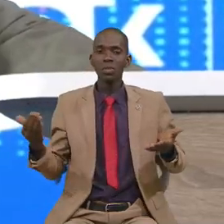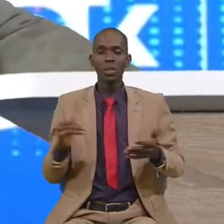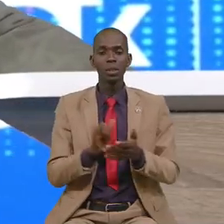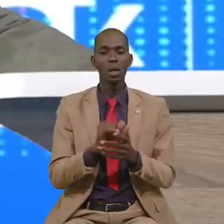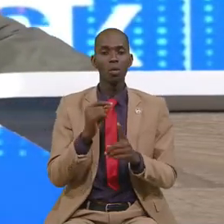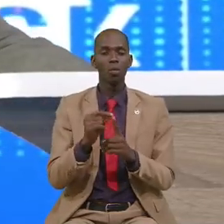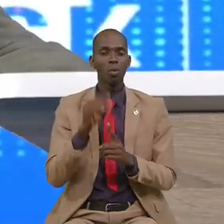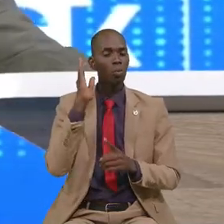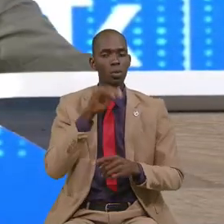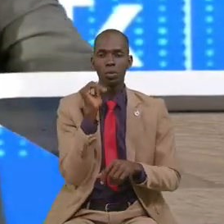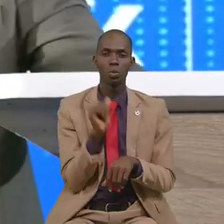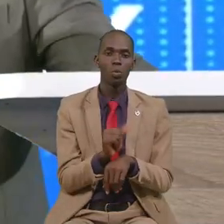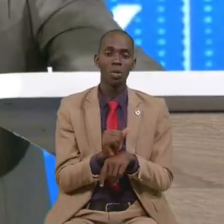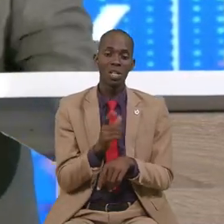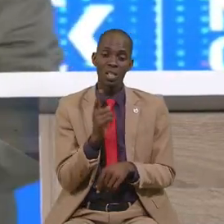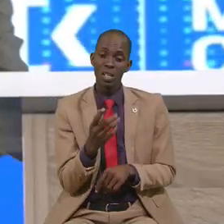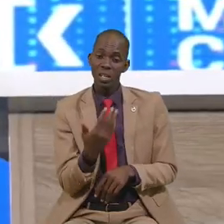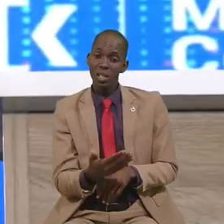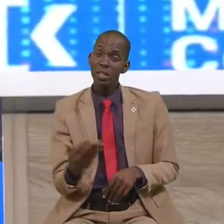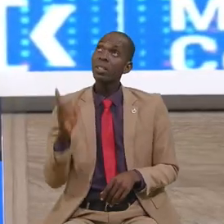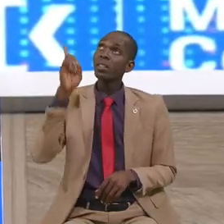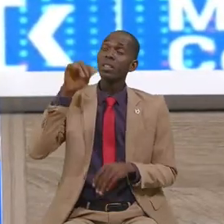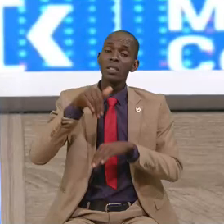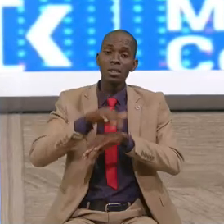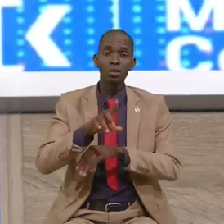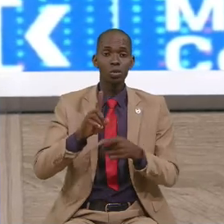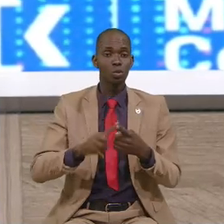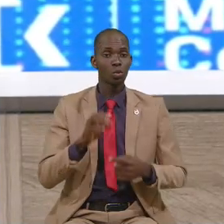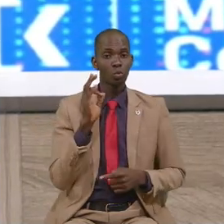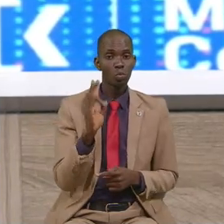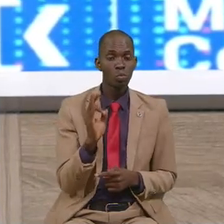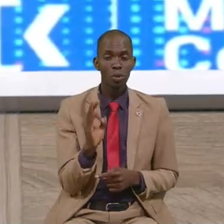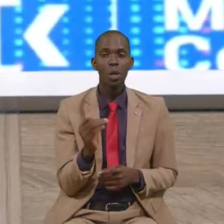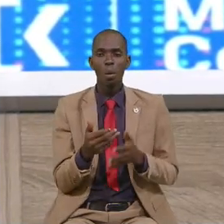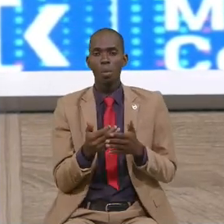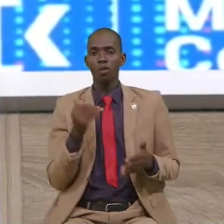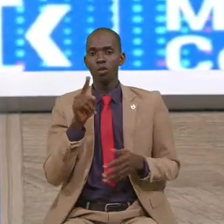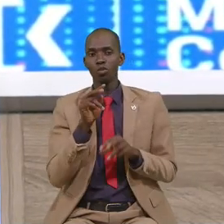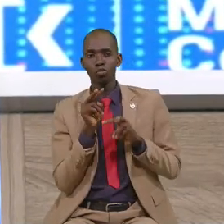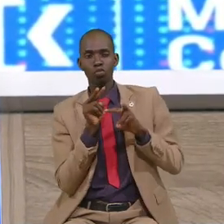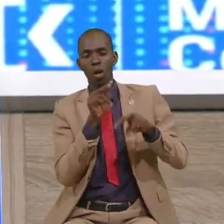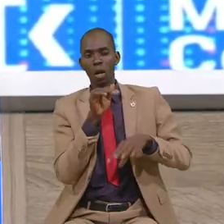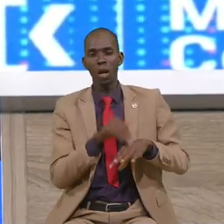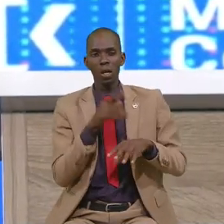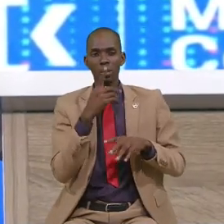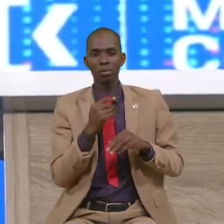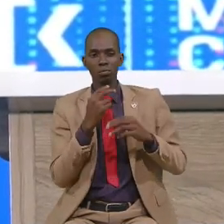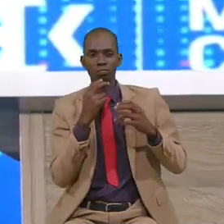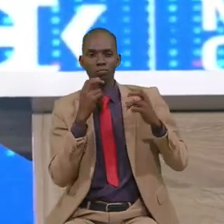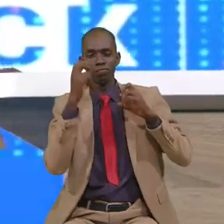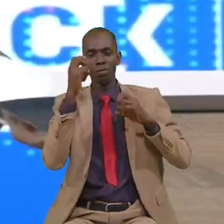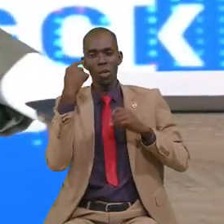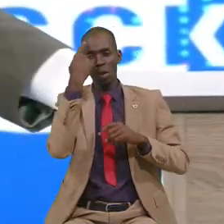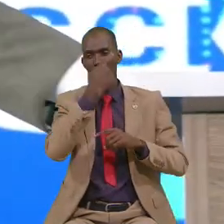told you to preach, the word he gave you, before you saw their frightening faces, that's